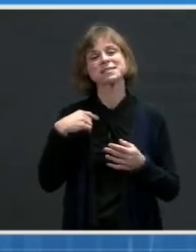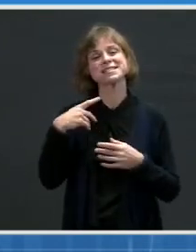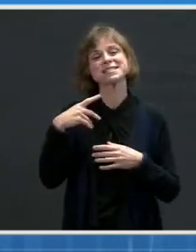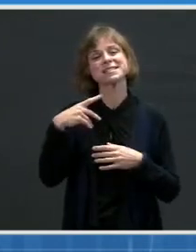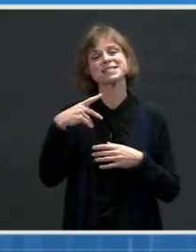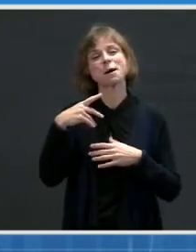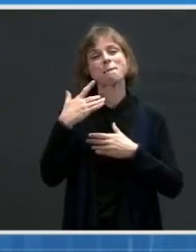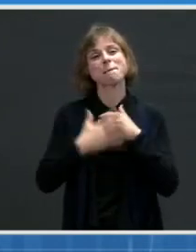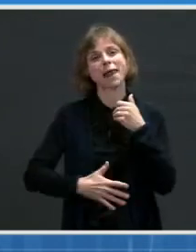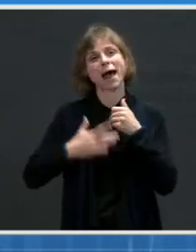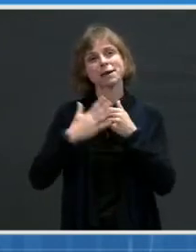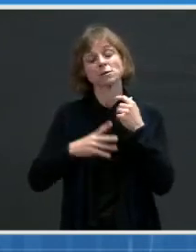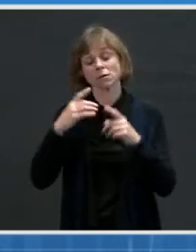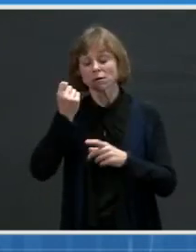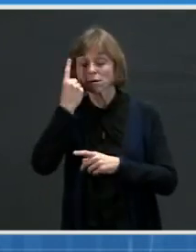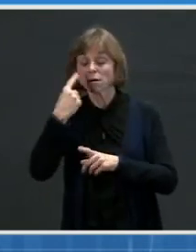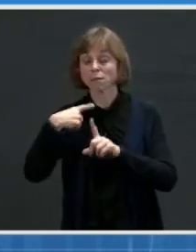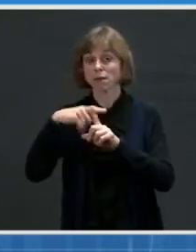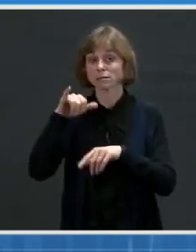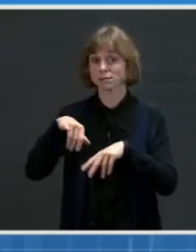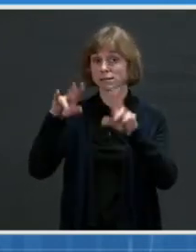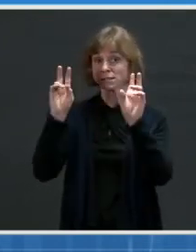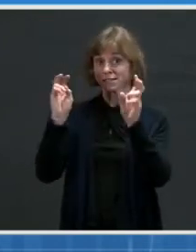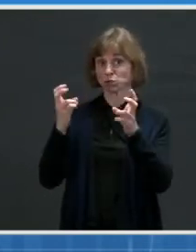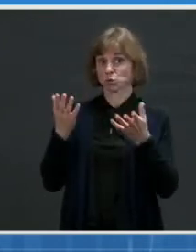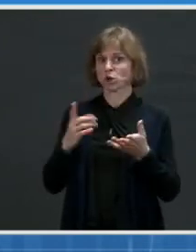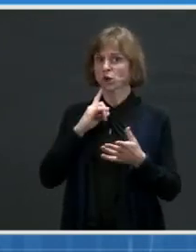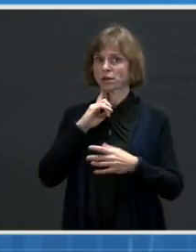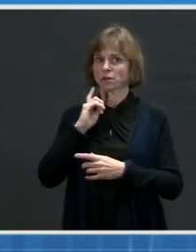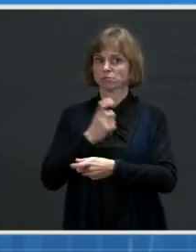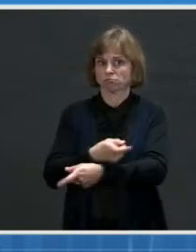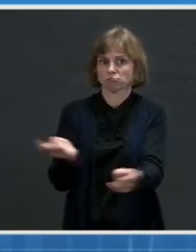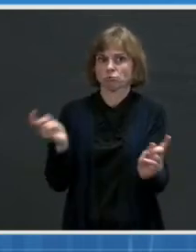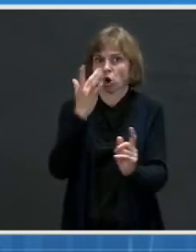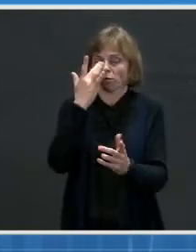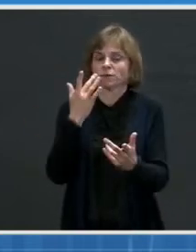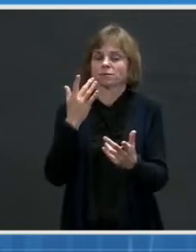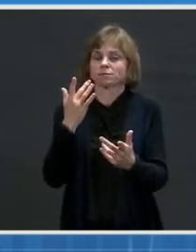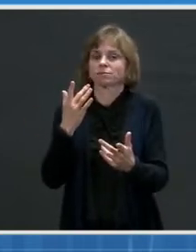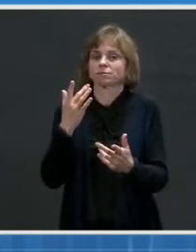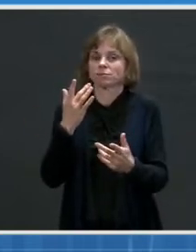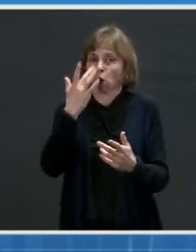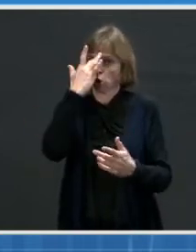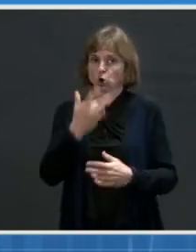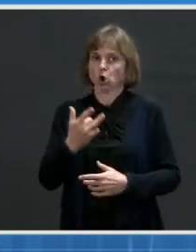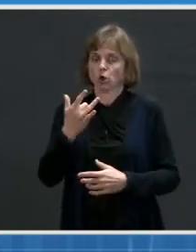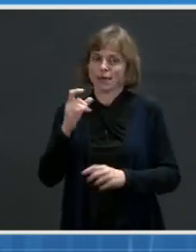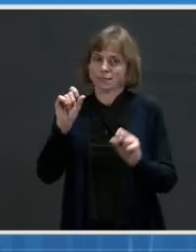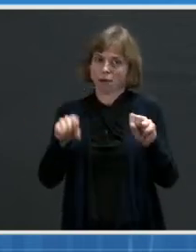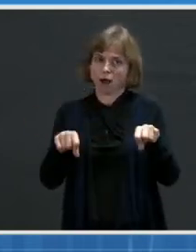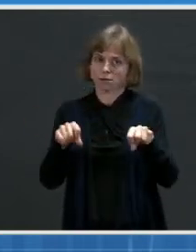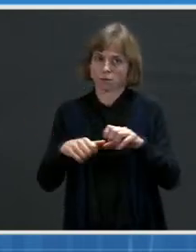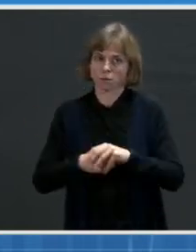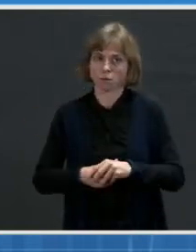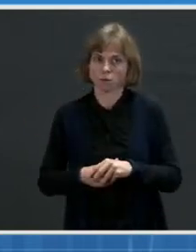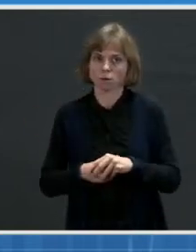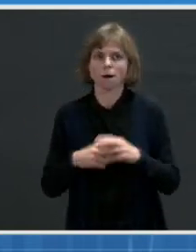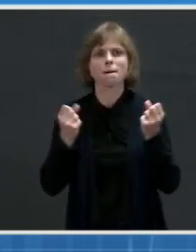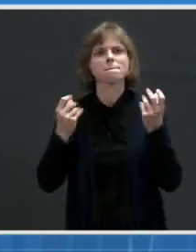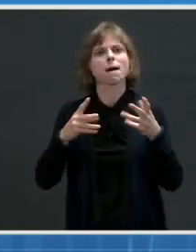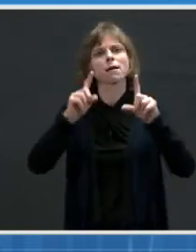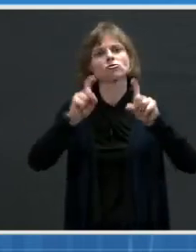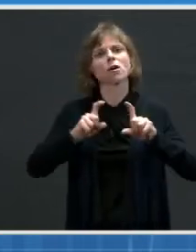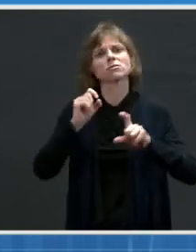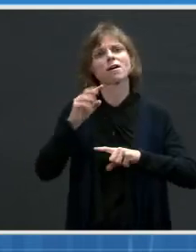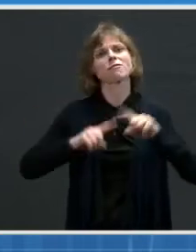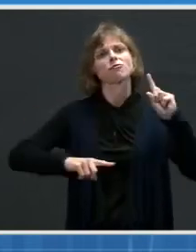aliquots. The issue here is getting this as early as possible. There have been a number of trials of a variety